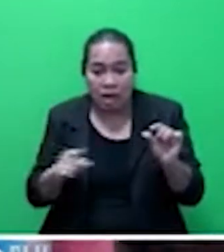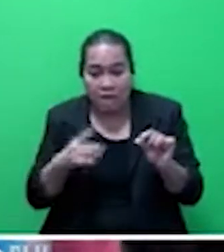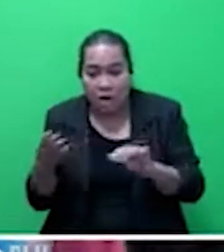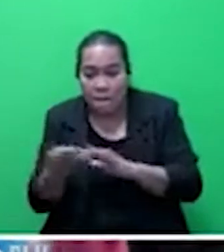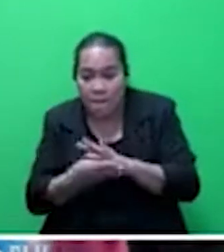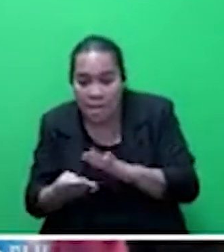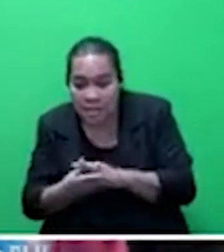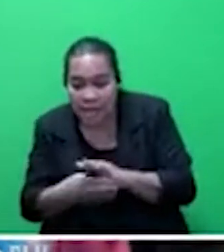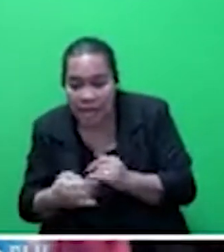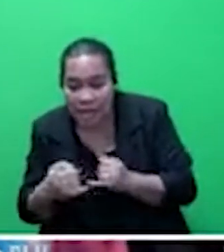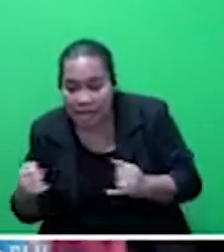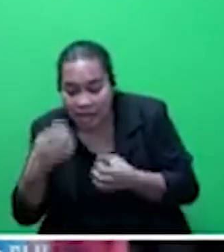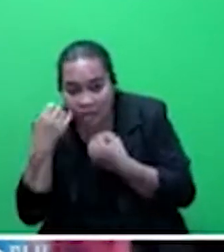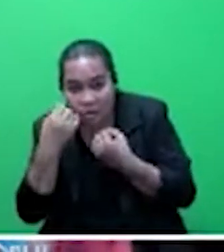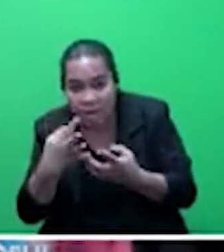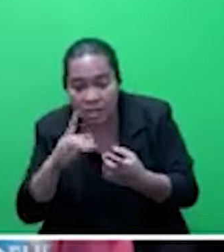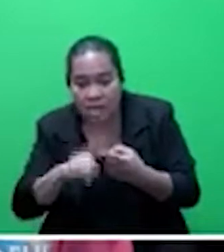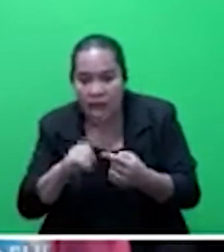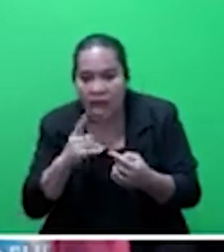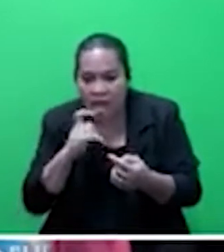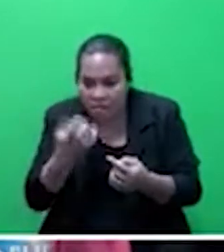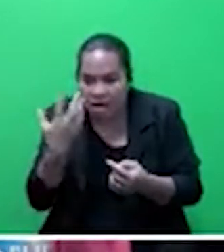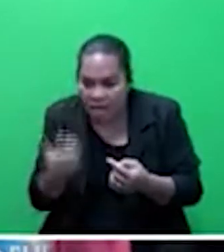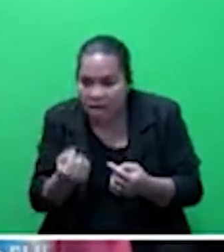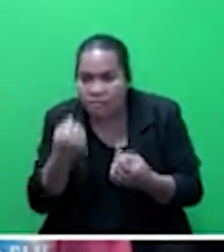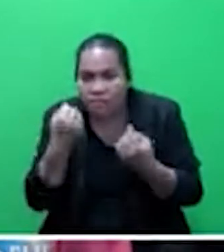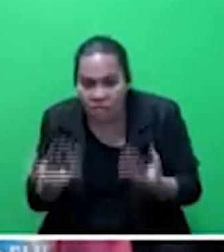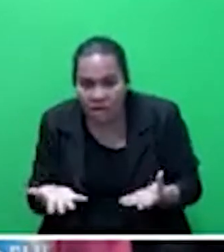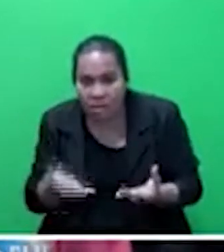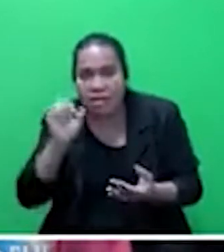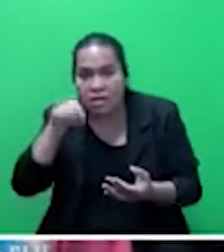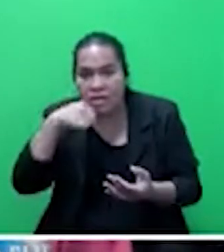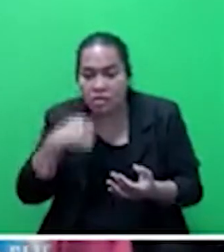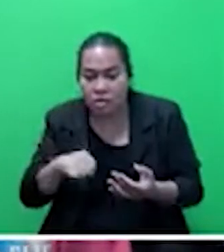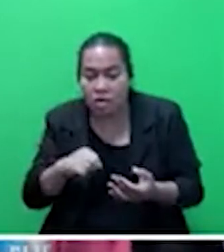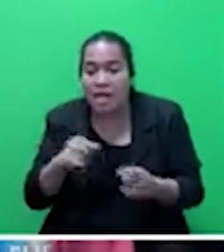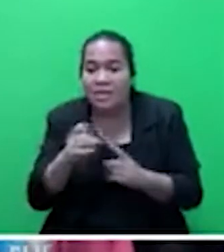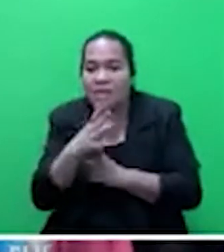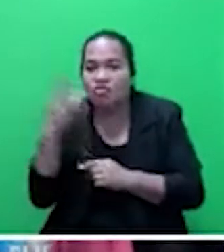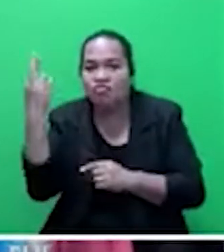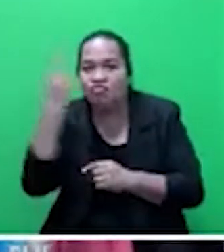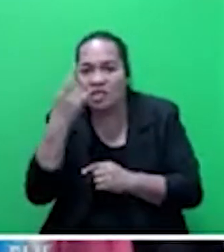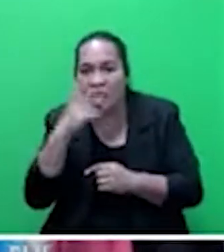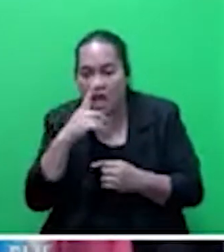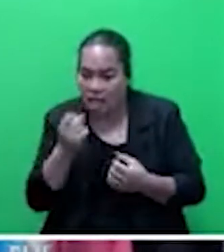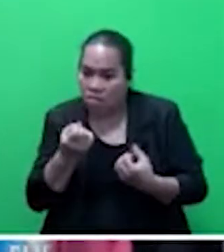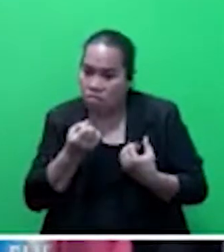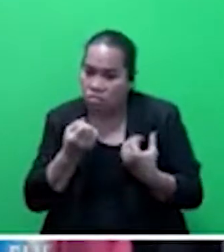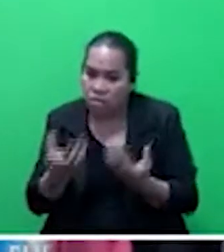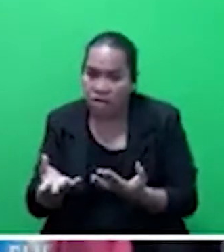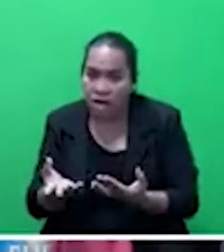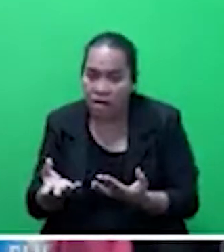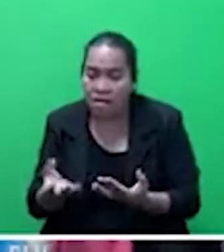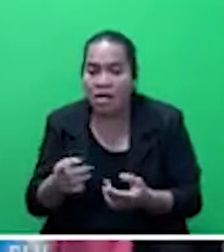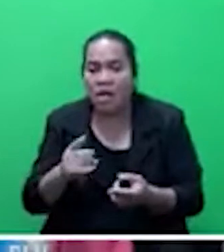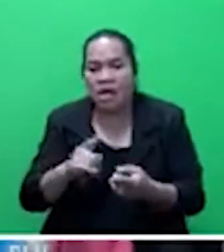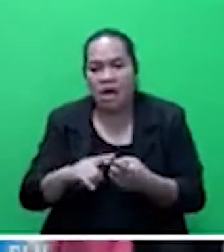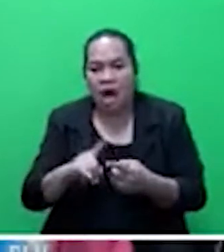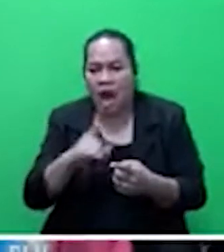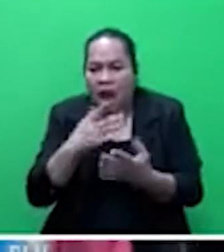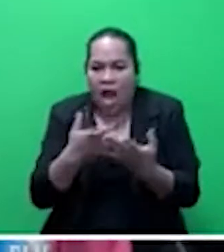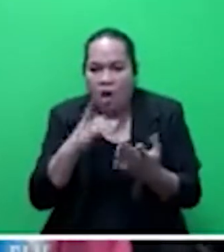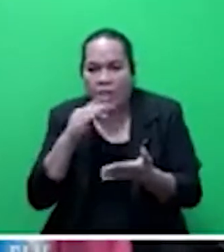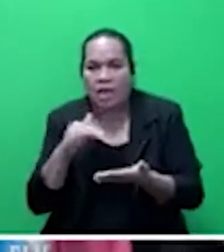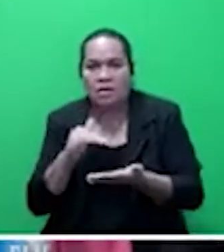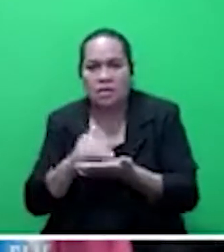the vulnerability and capacity of the risk community to provide the basis for target interventions